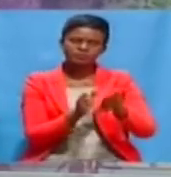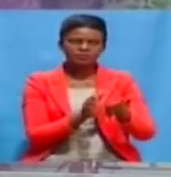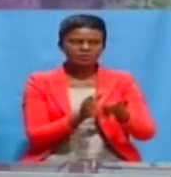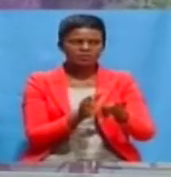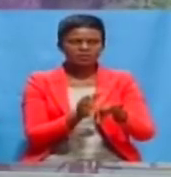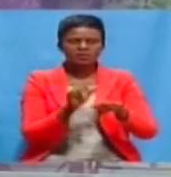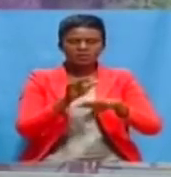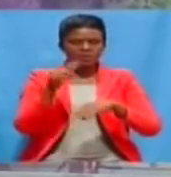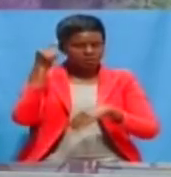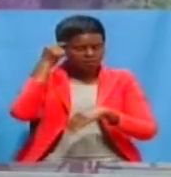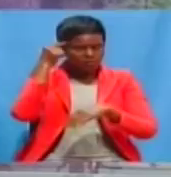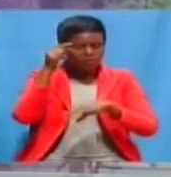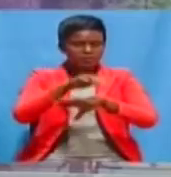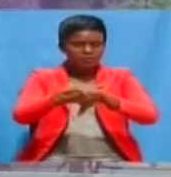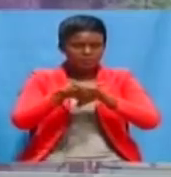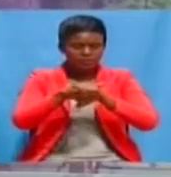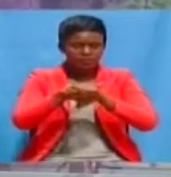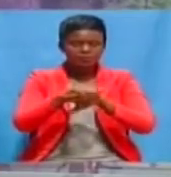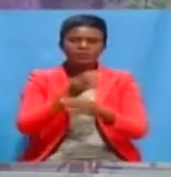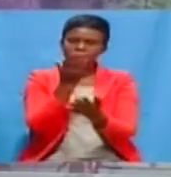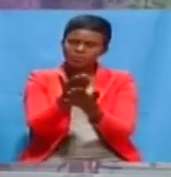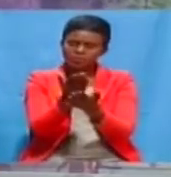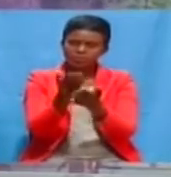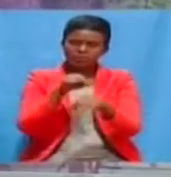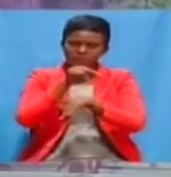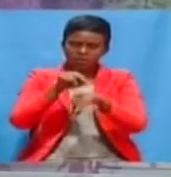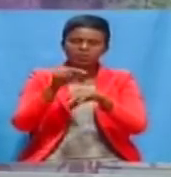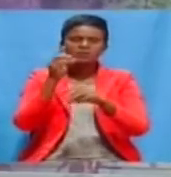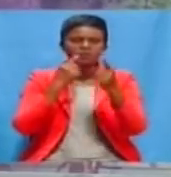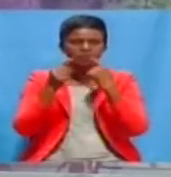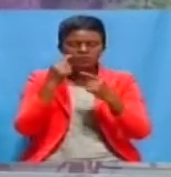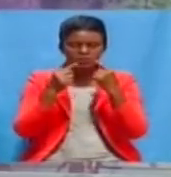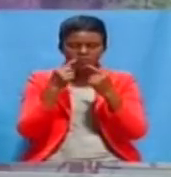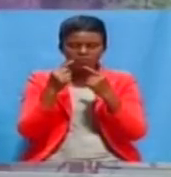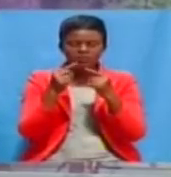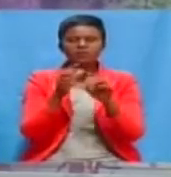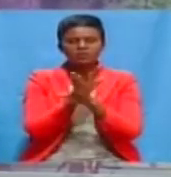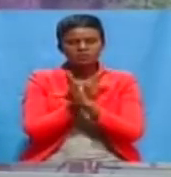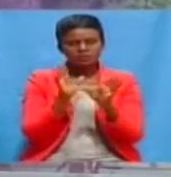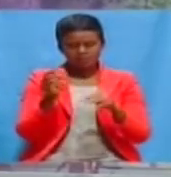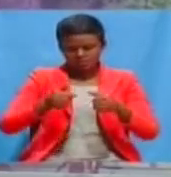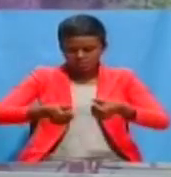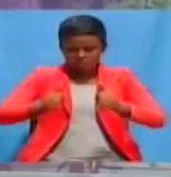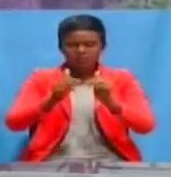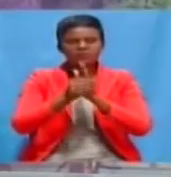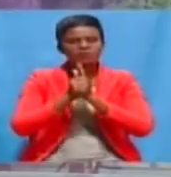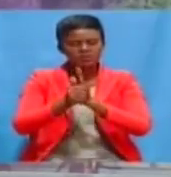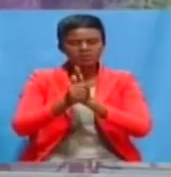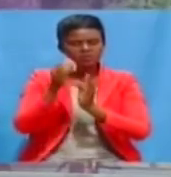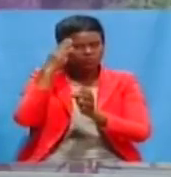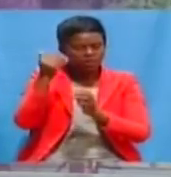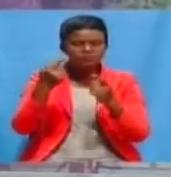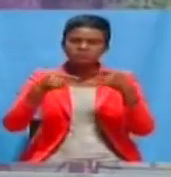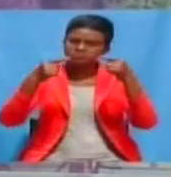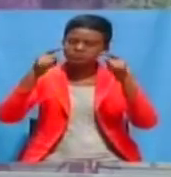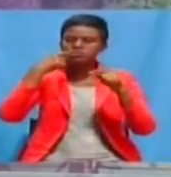The British government says the proposed national dialogue must be Zambian-led for it to be successful.